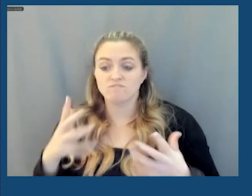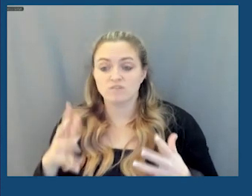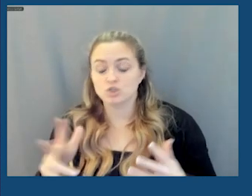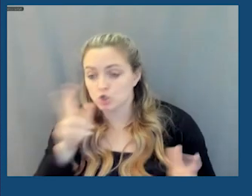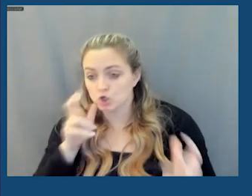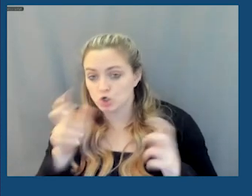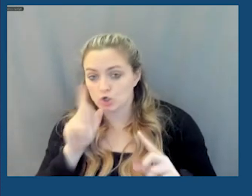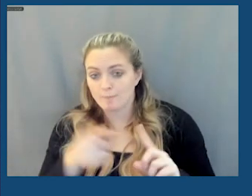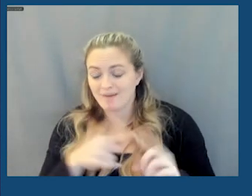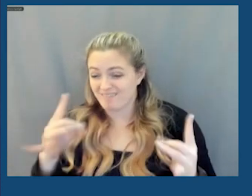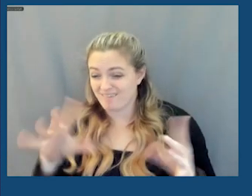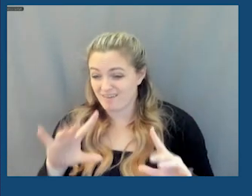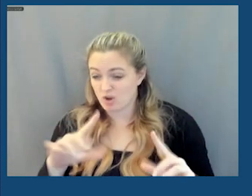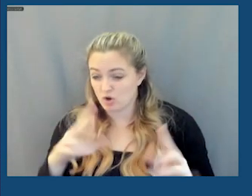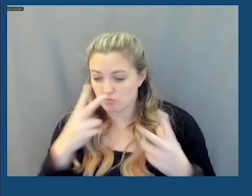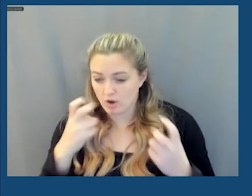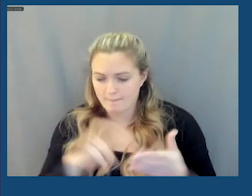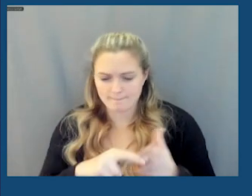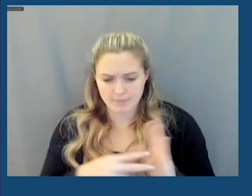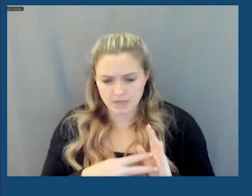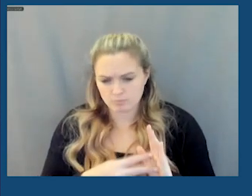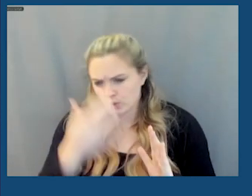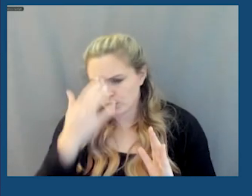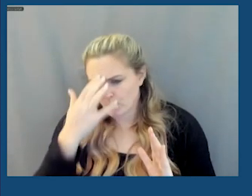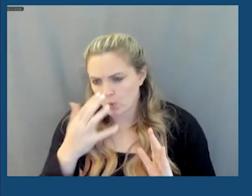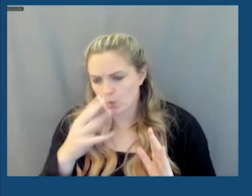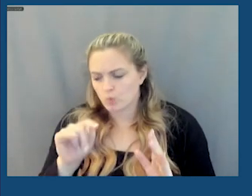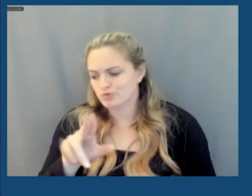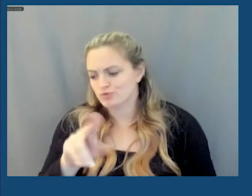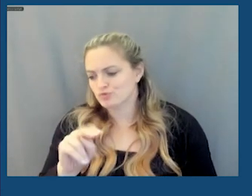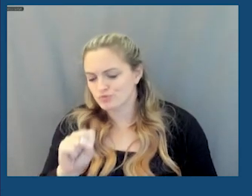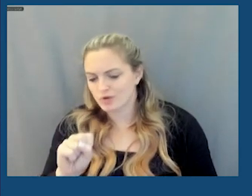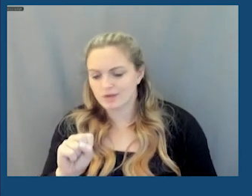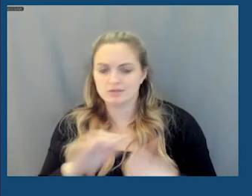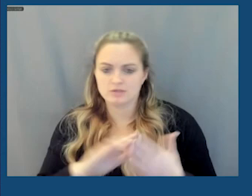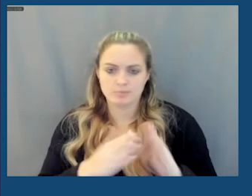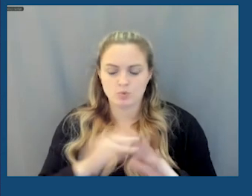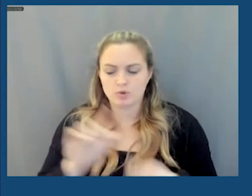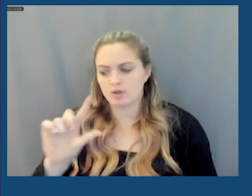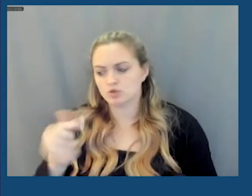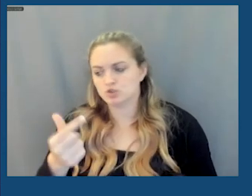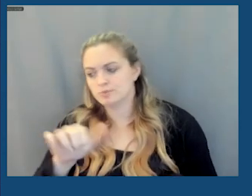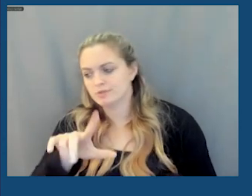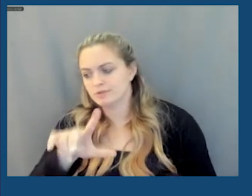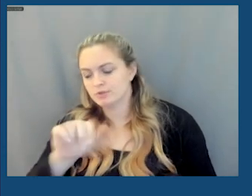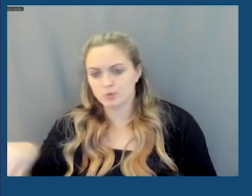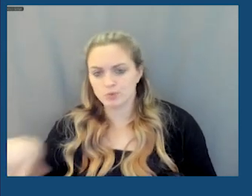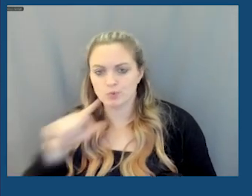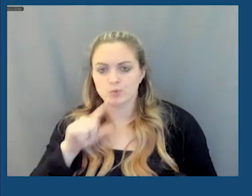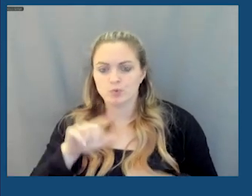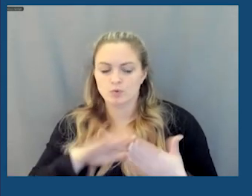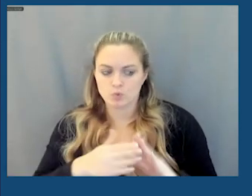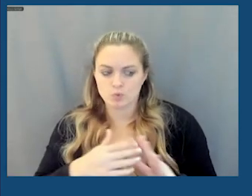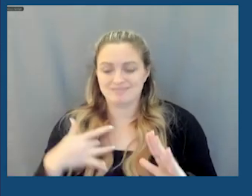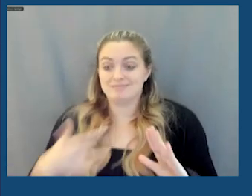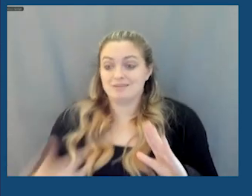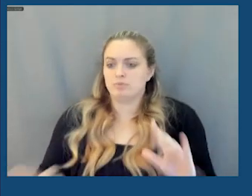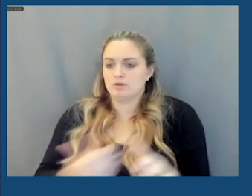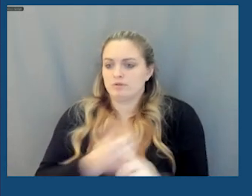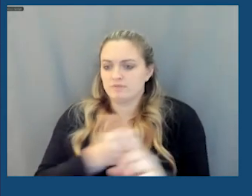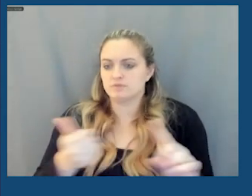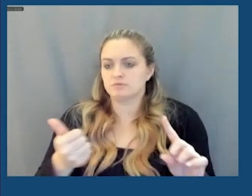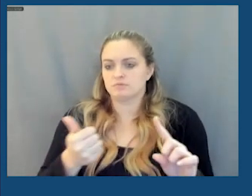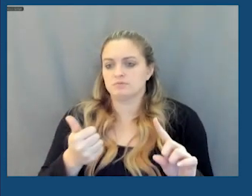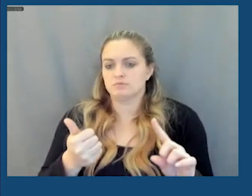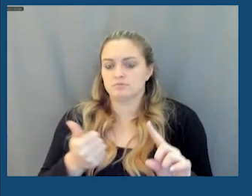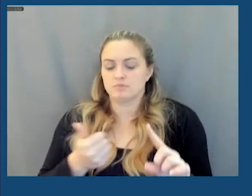what hate crimes is. You know, in the trans community, in the LGBTQ community, it is actual physical violence. Violence